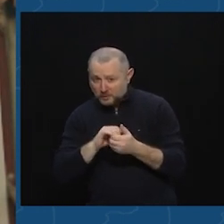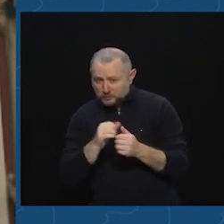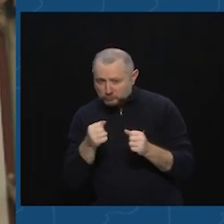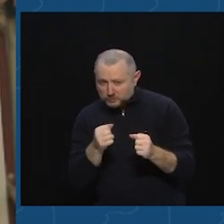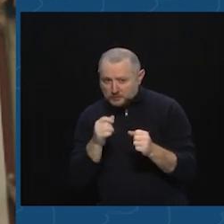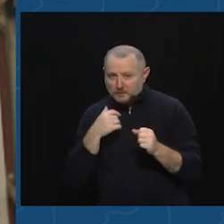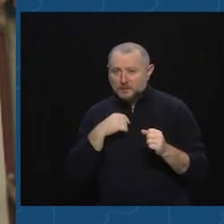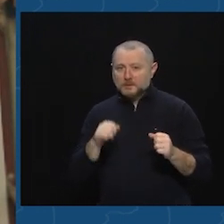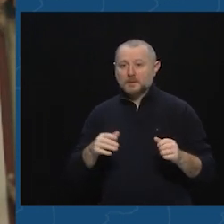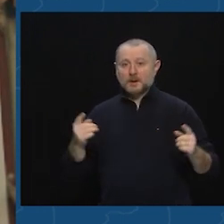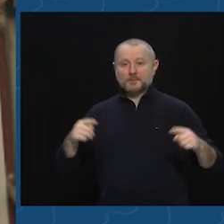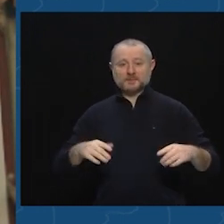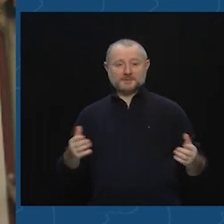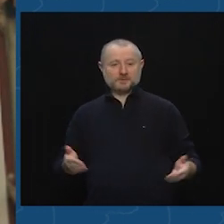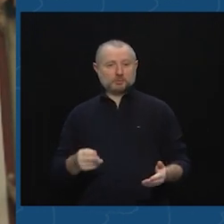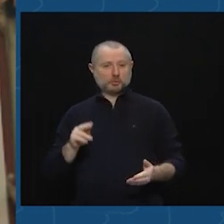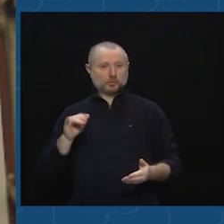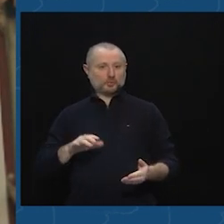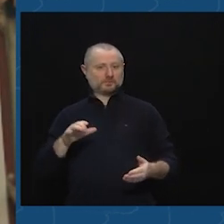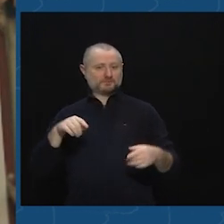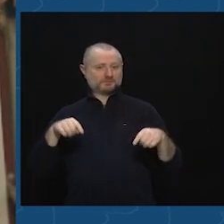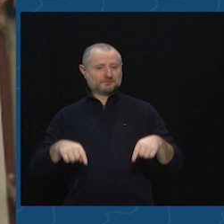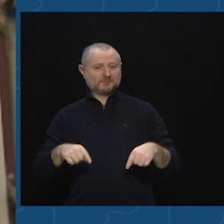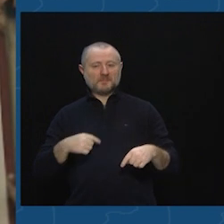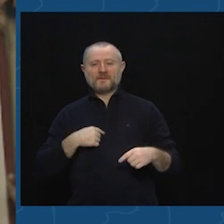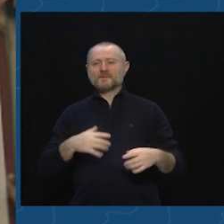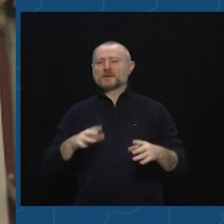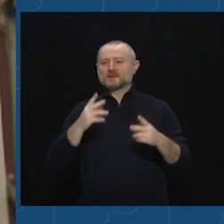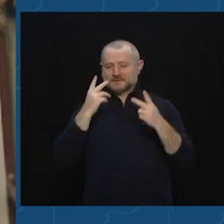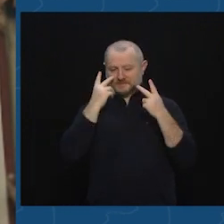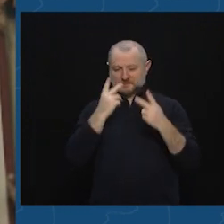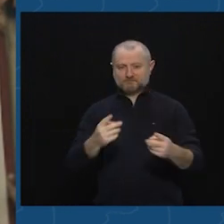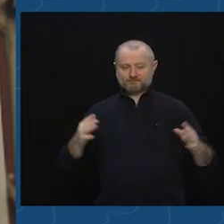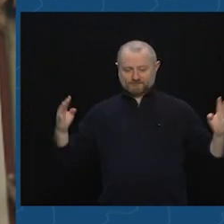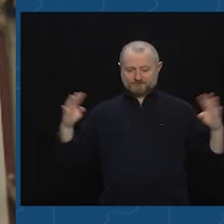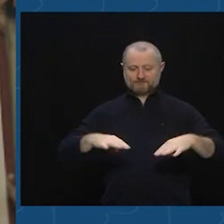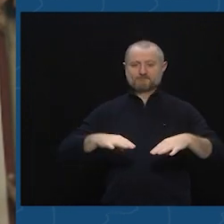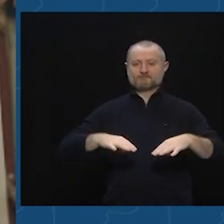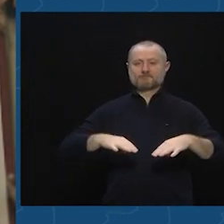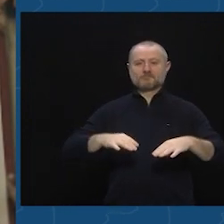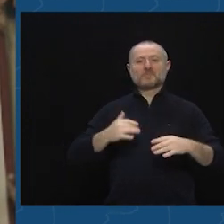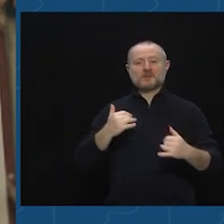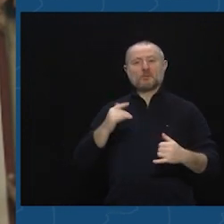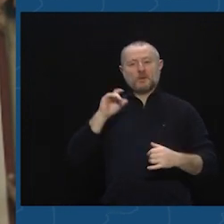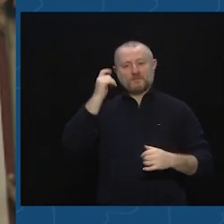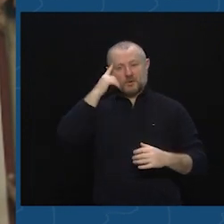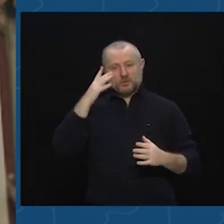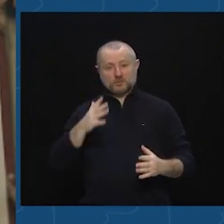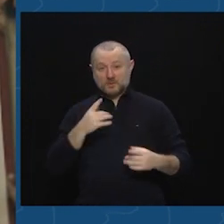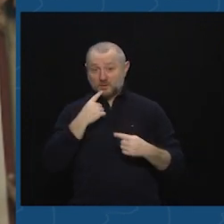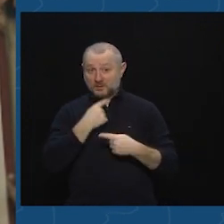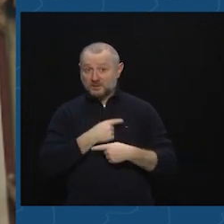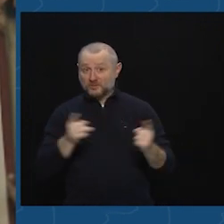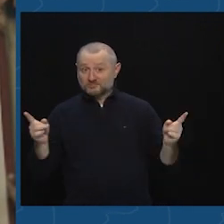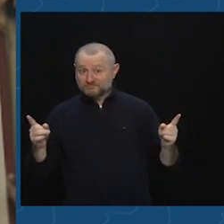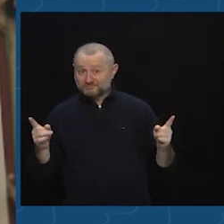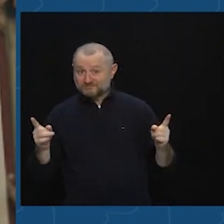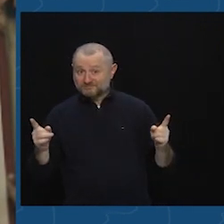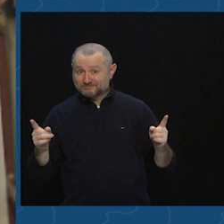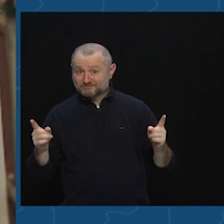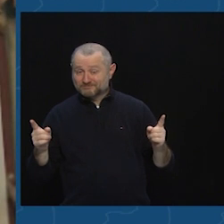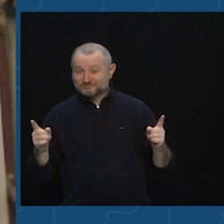in New York City. We are seeing with the governor's announcement today that it is time for us to use